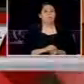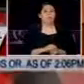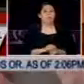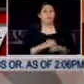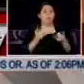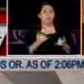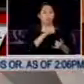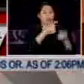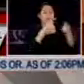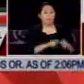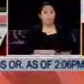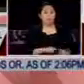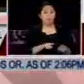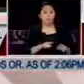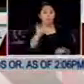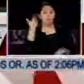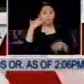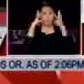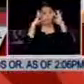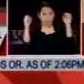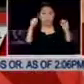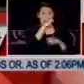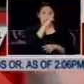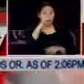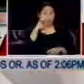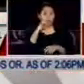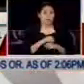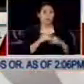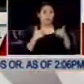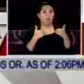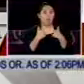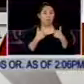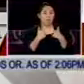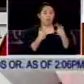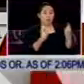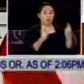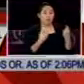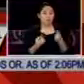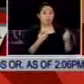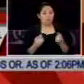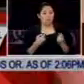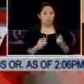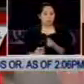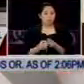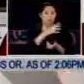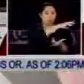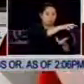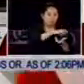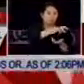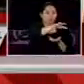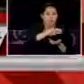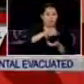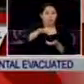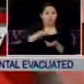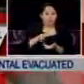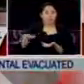the accused President Arab committed acts constitutive of plunder resulting in the